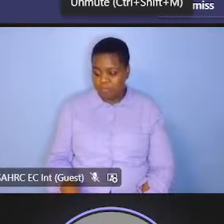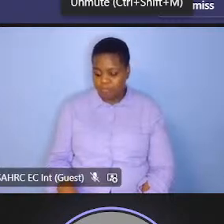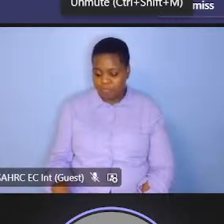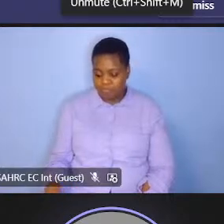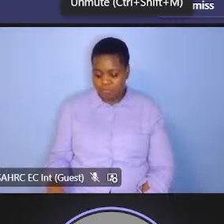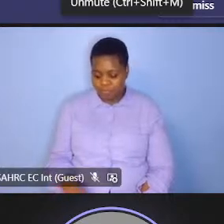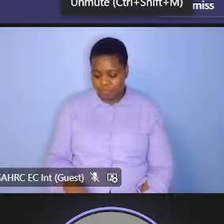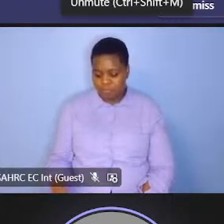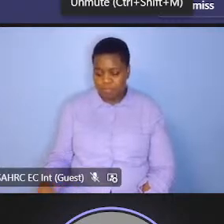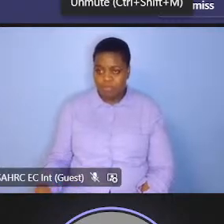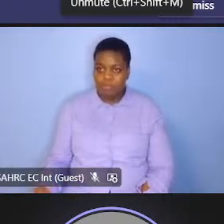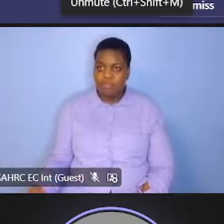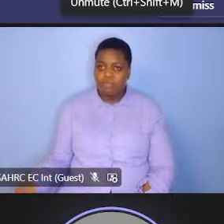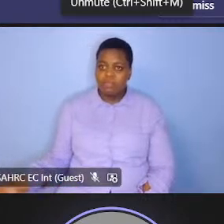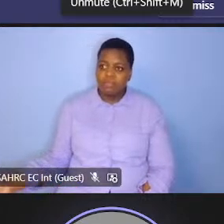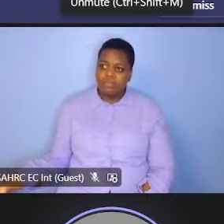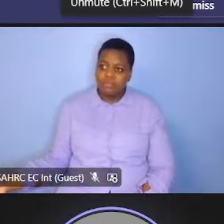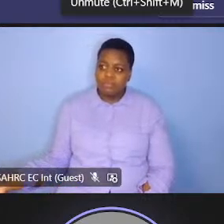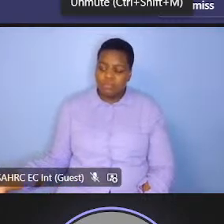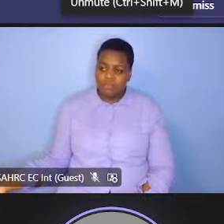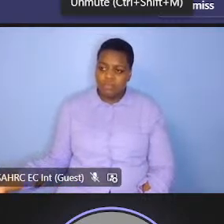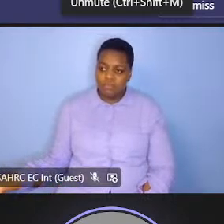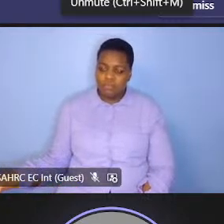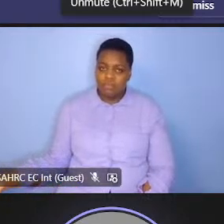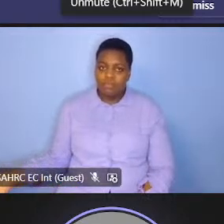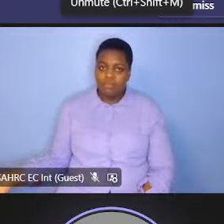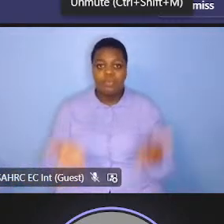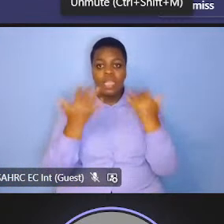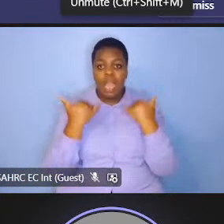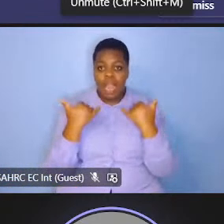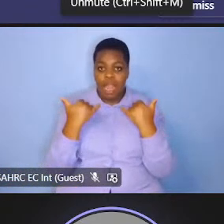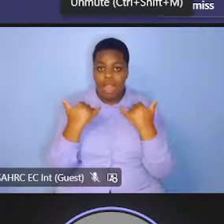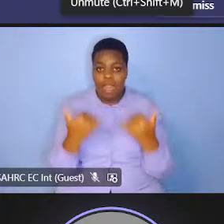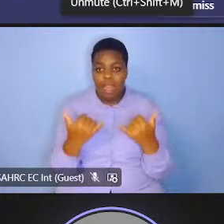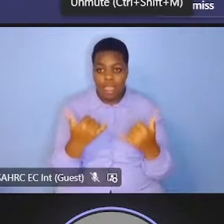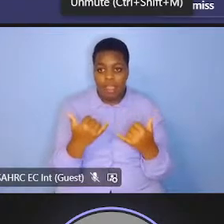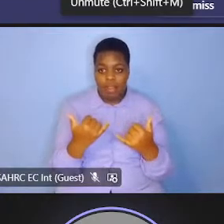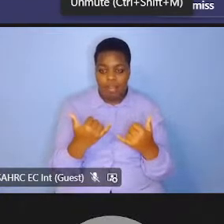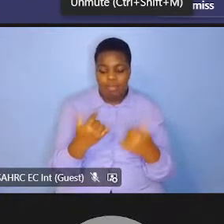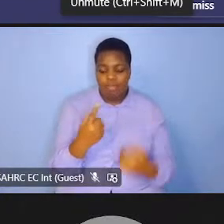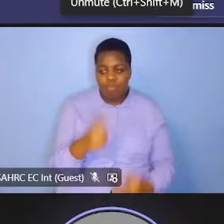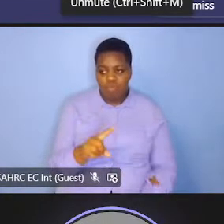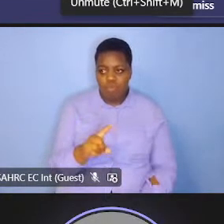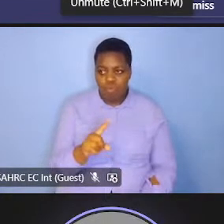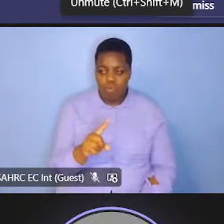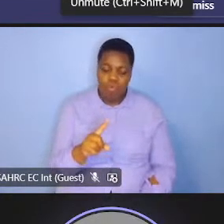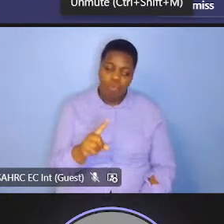with. Now, in terms of the